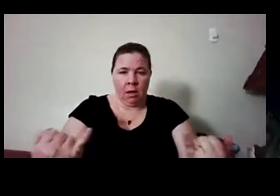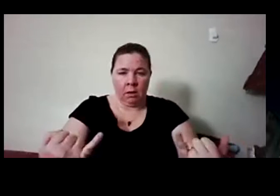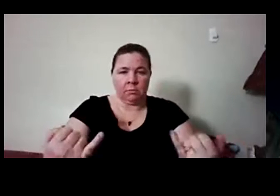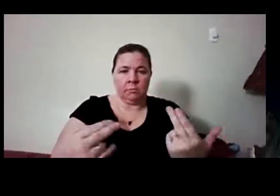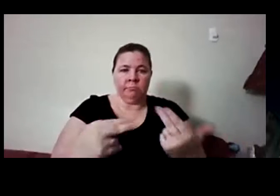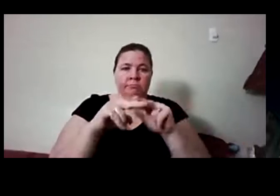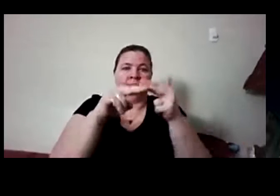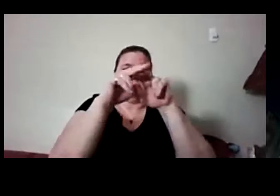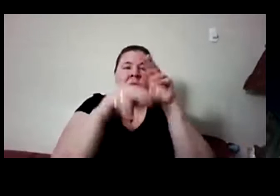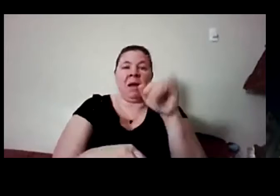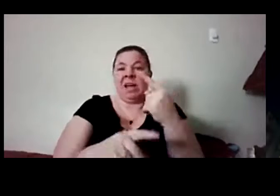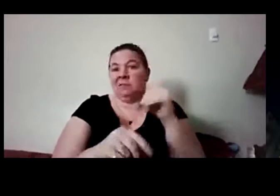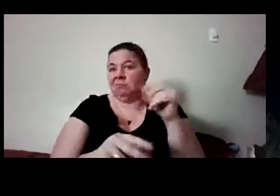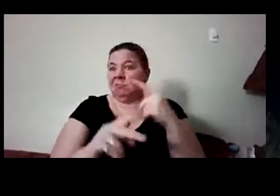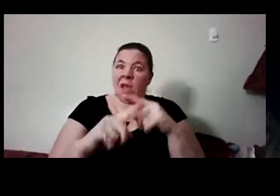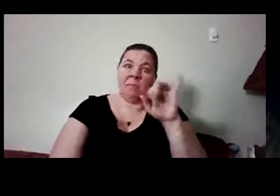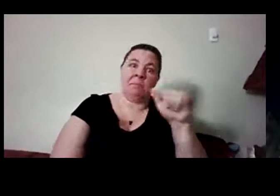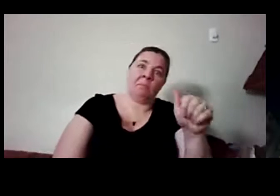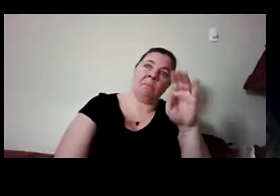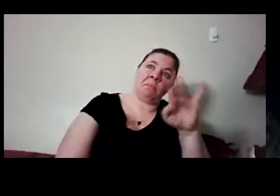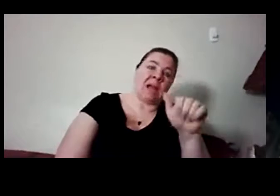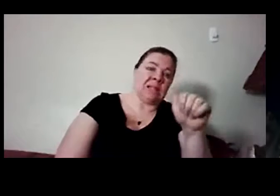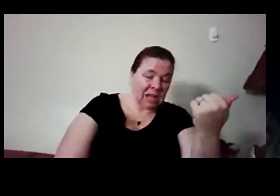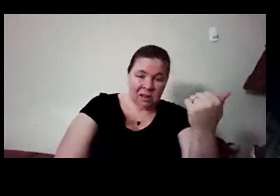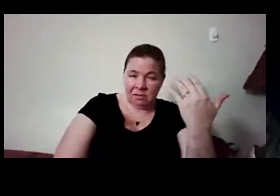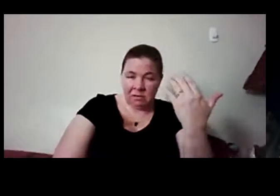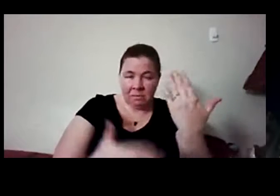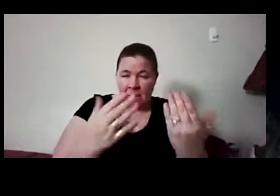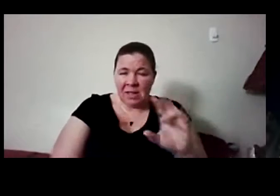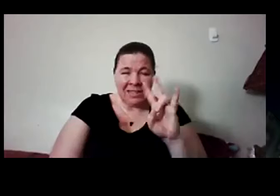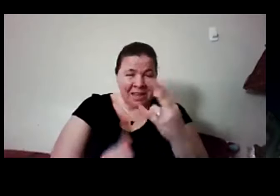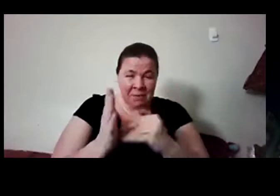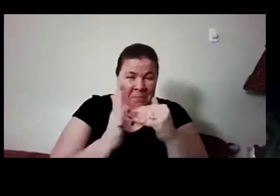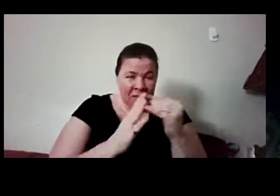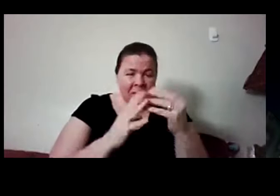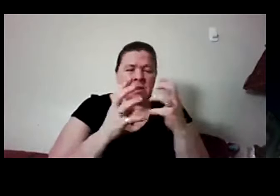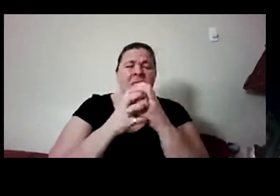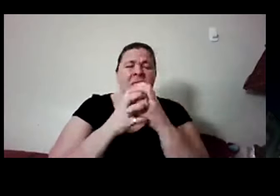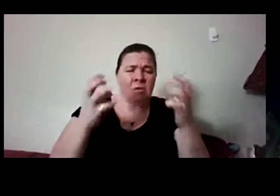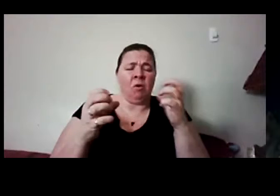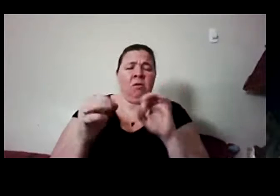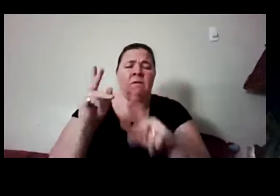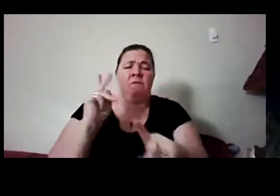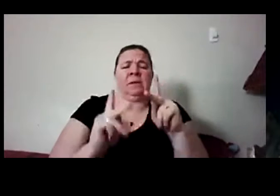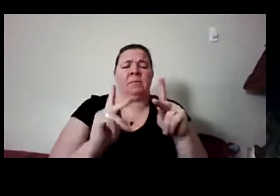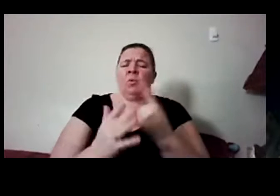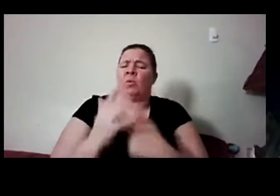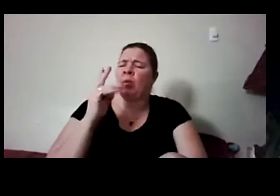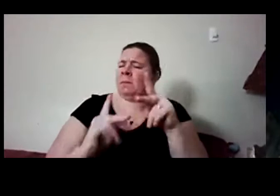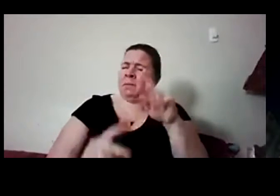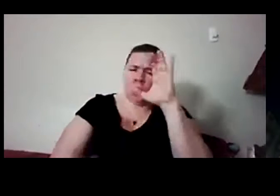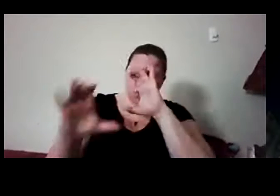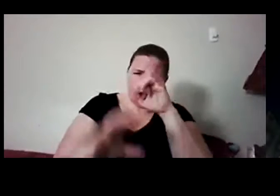multiply that number by 10, maybe more. But 7 million is still a lot. What are these people looking